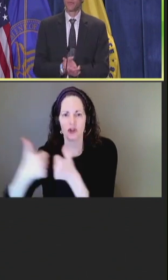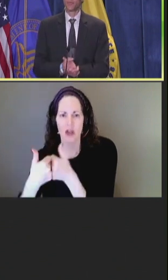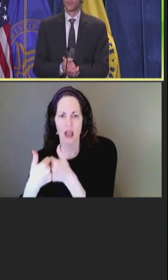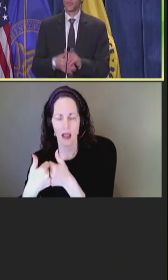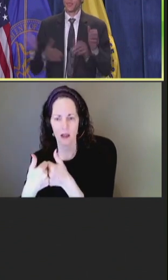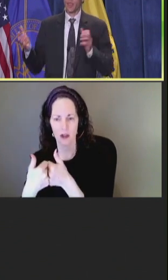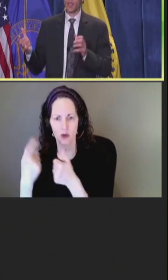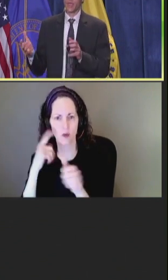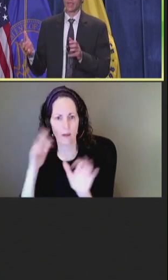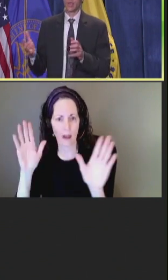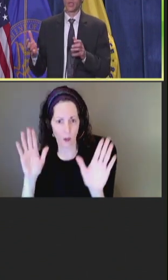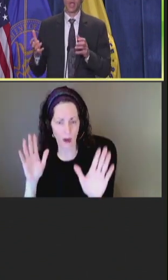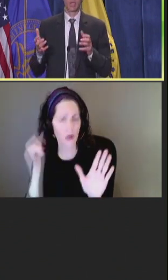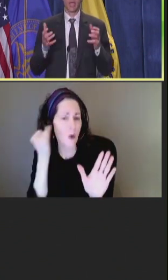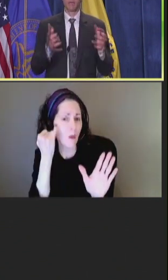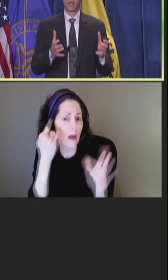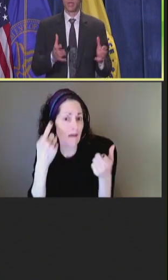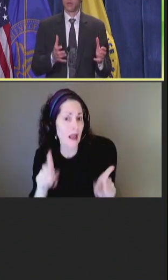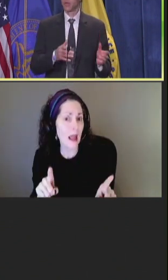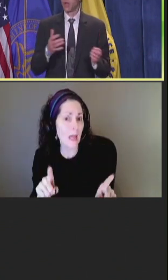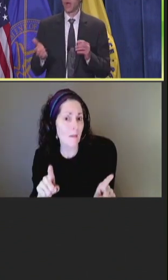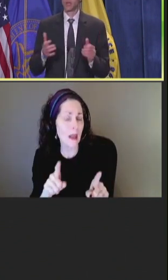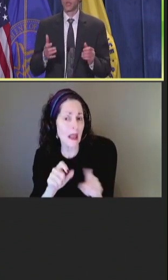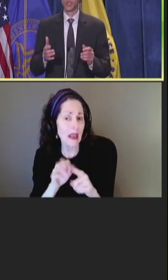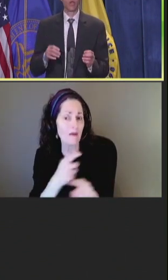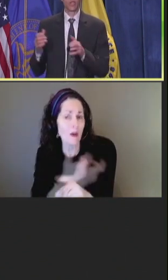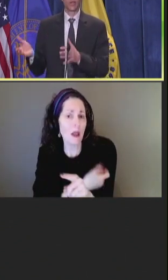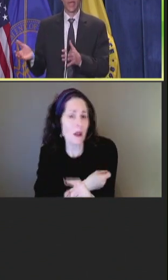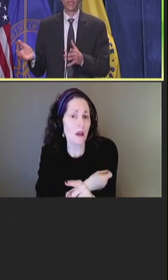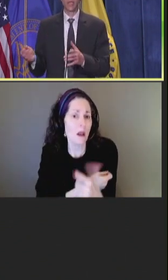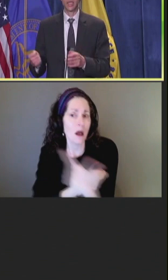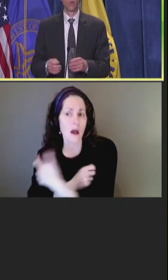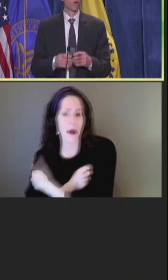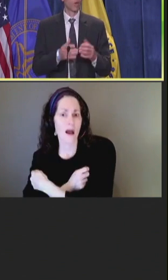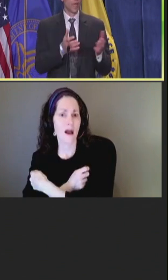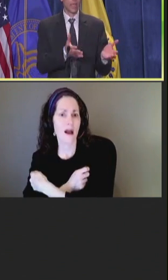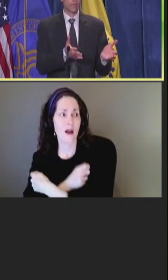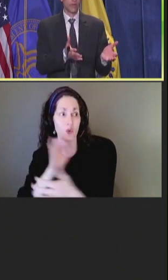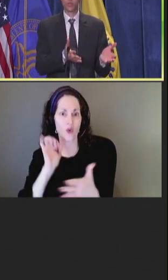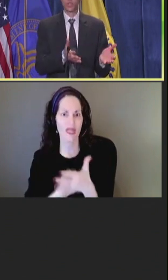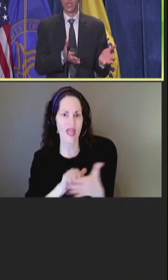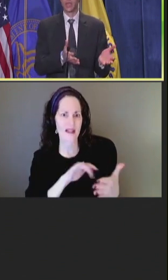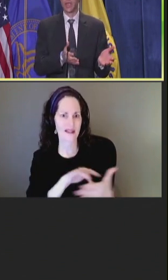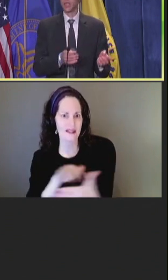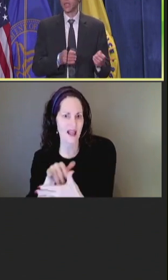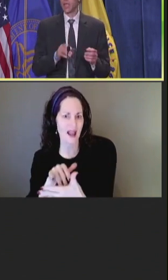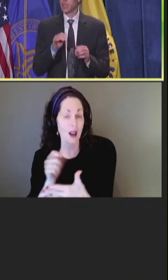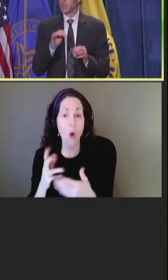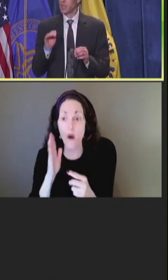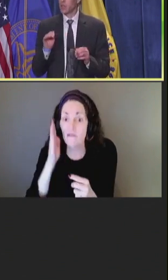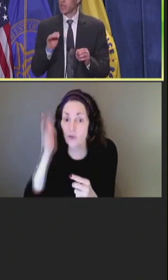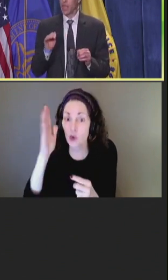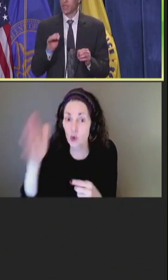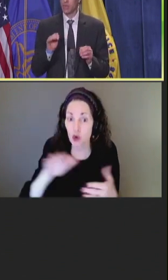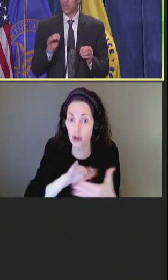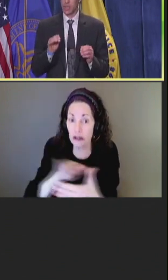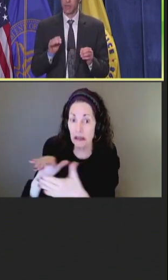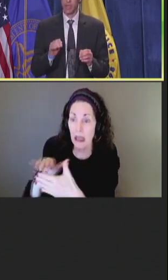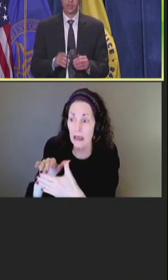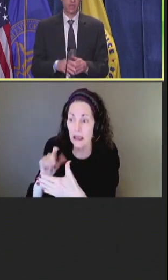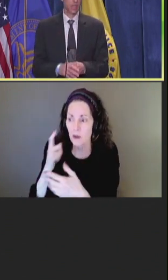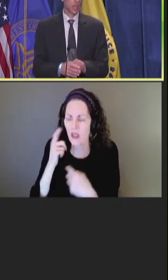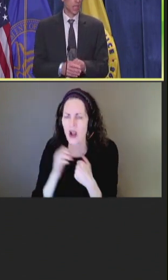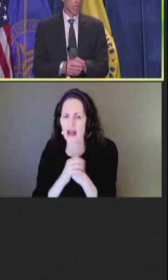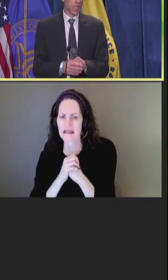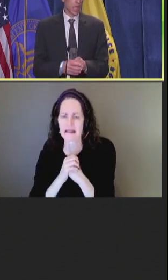happen if we had loaded on the benefit of arm switching onto that study or any future study that is near the edge of